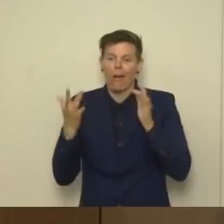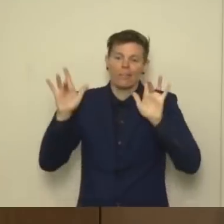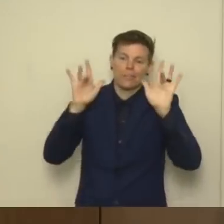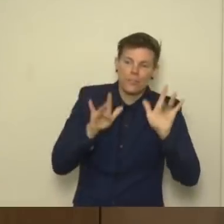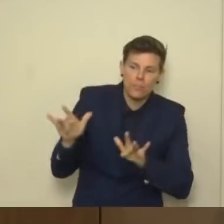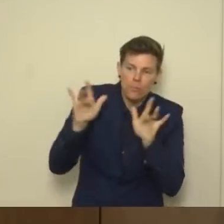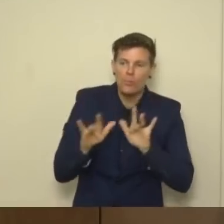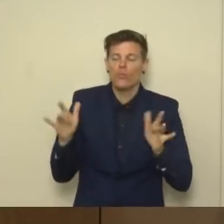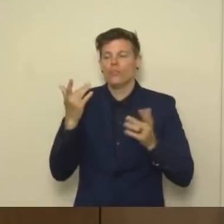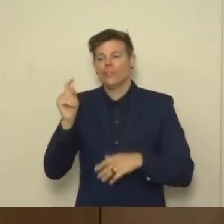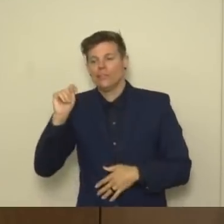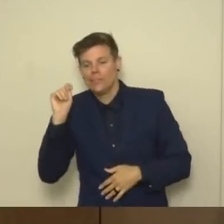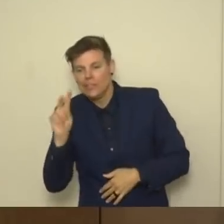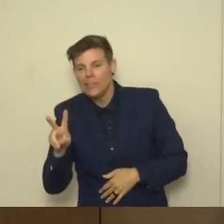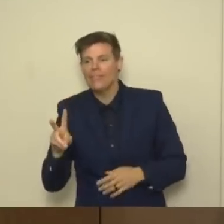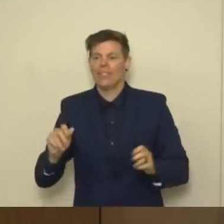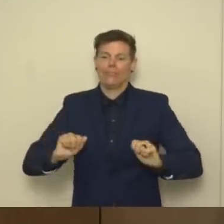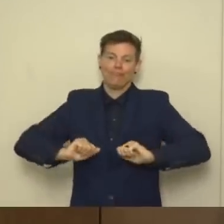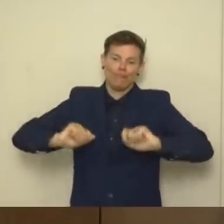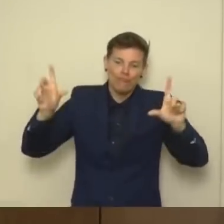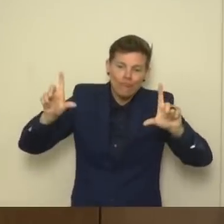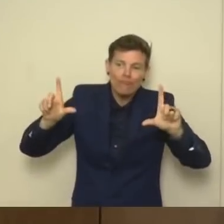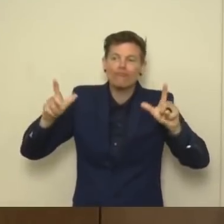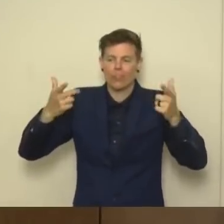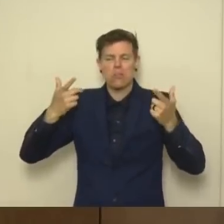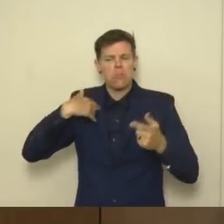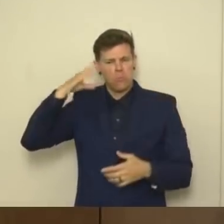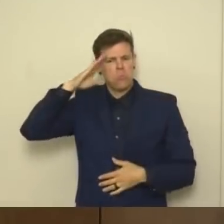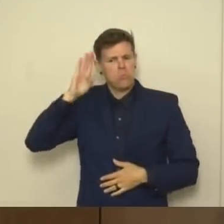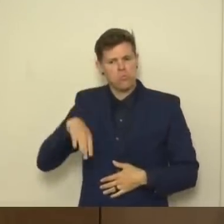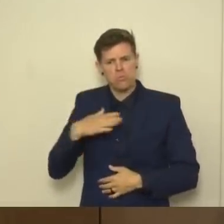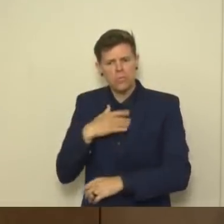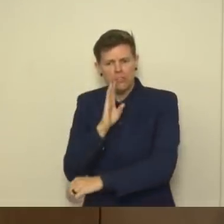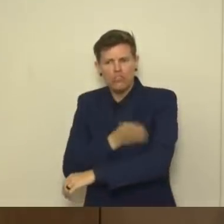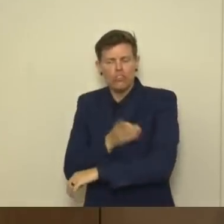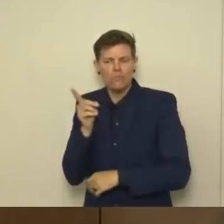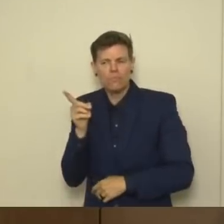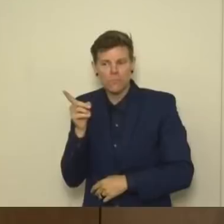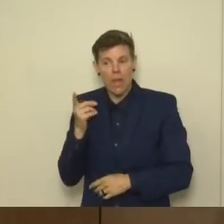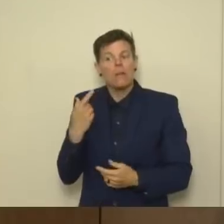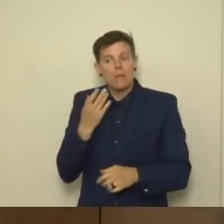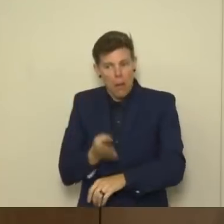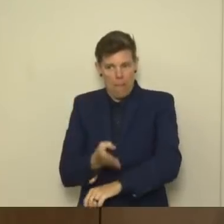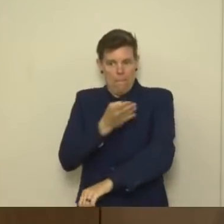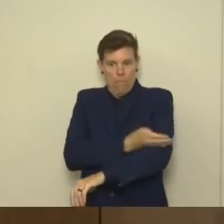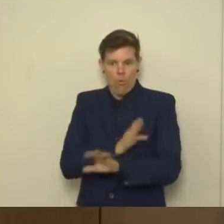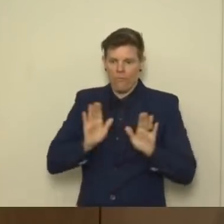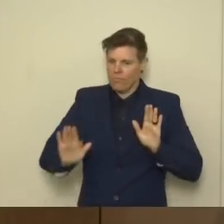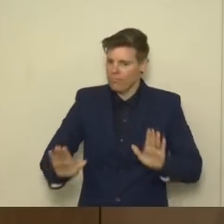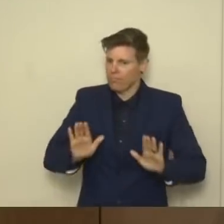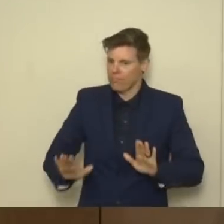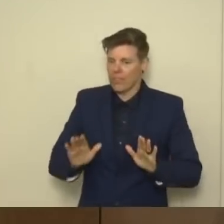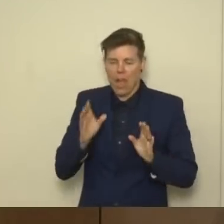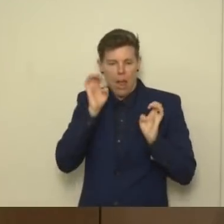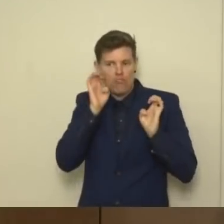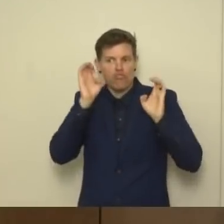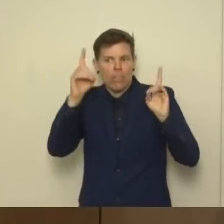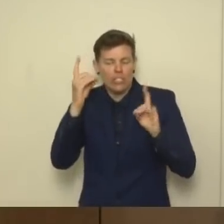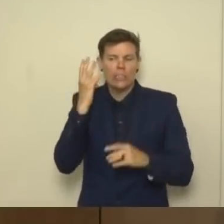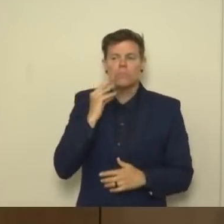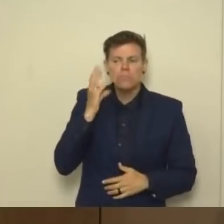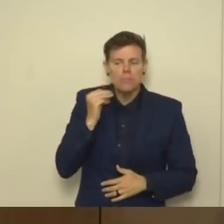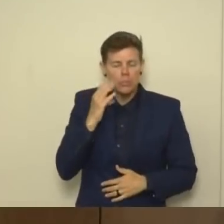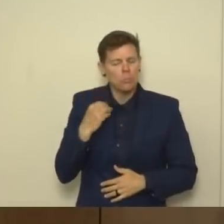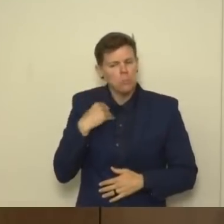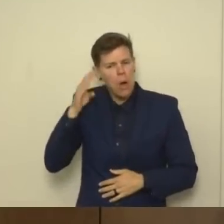or video applications for enhanced early educational experiences. I know